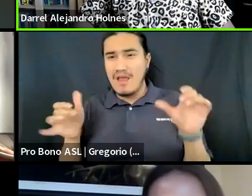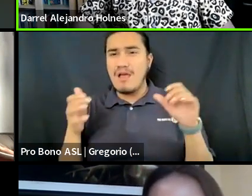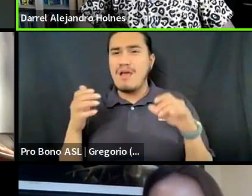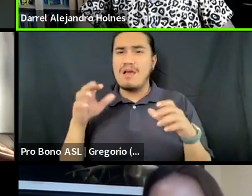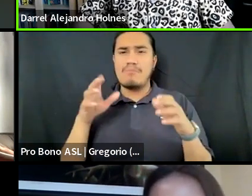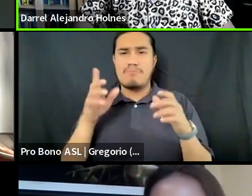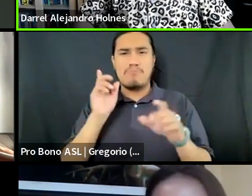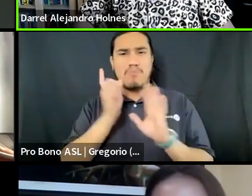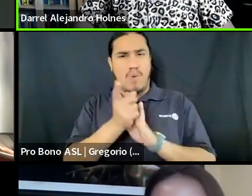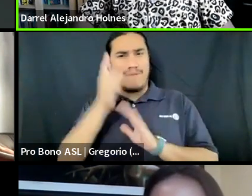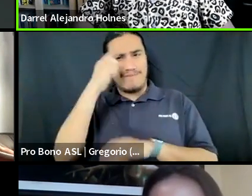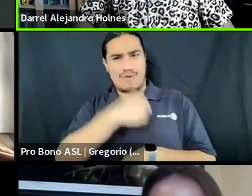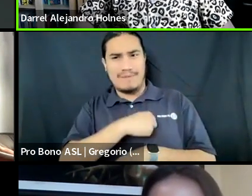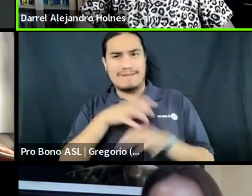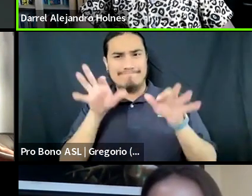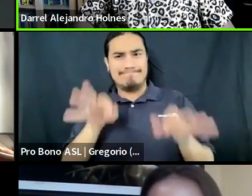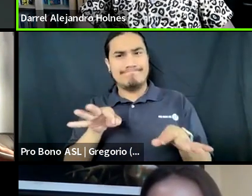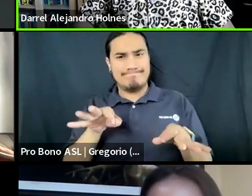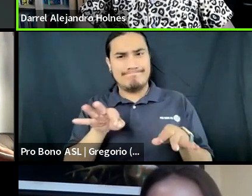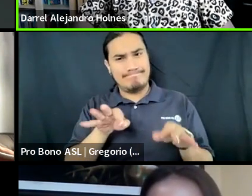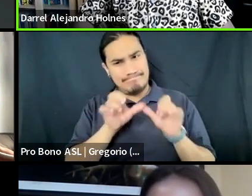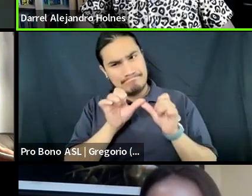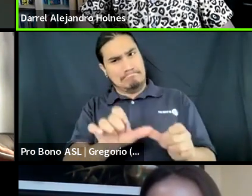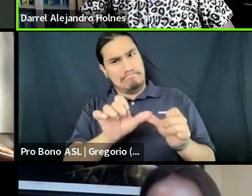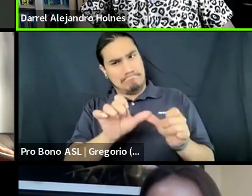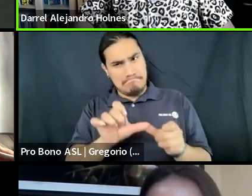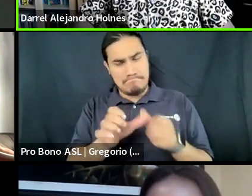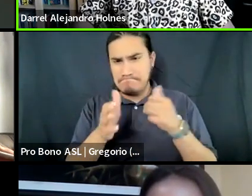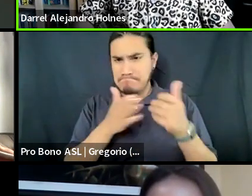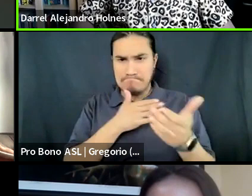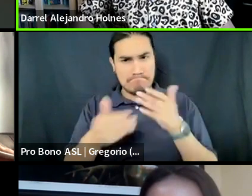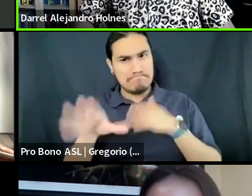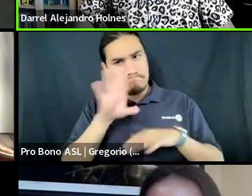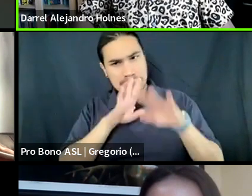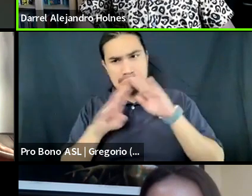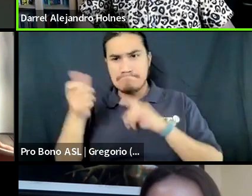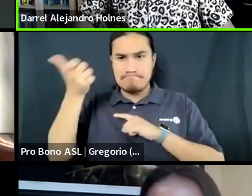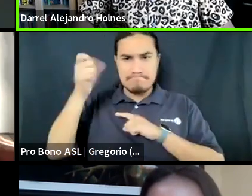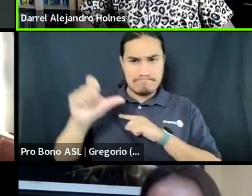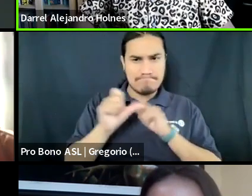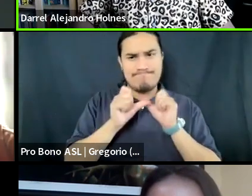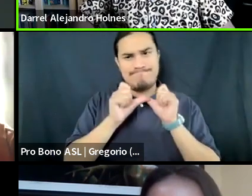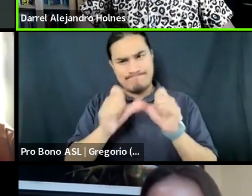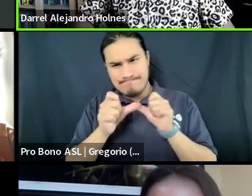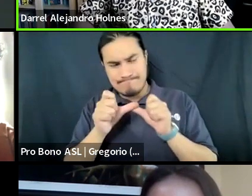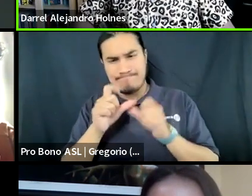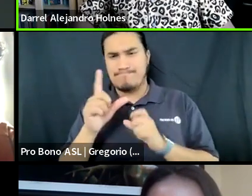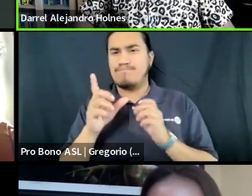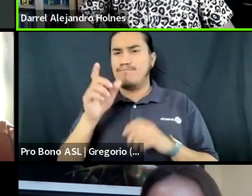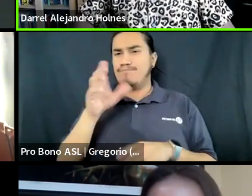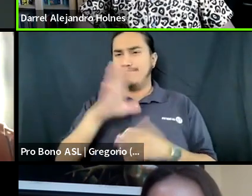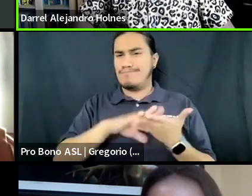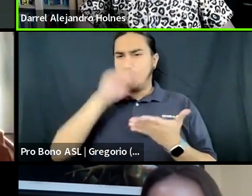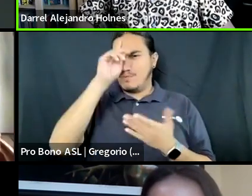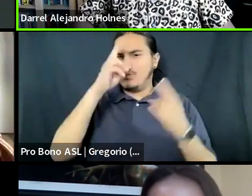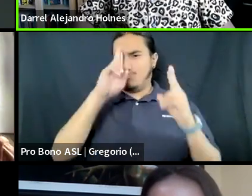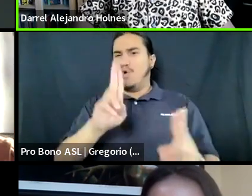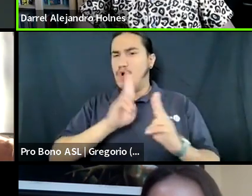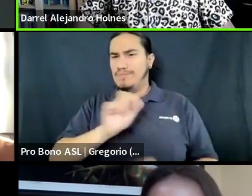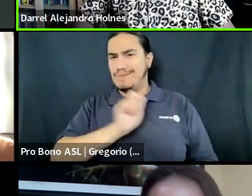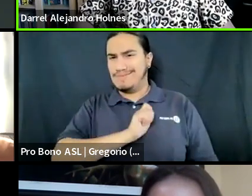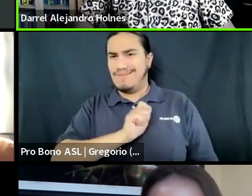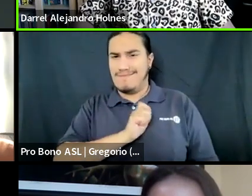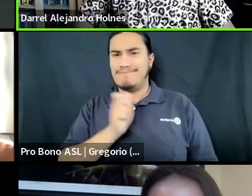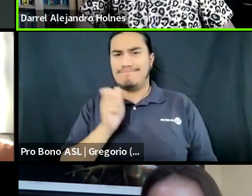self-dignity despite it all. So yeah, that's really meaningful. And thank you also